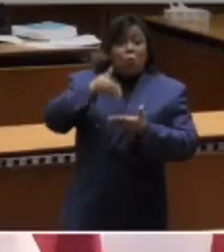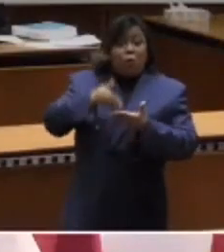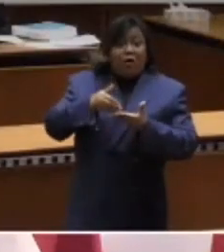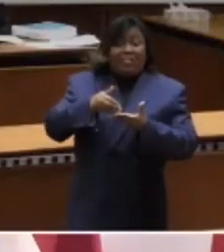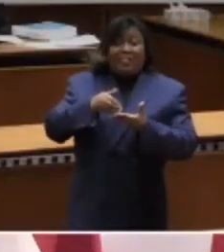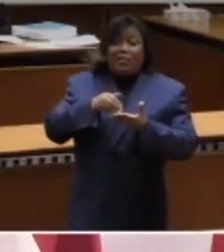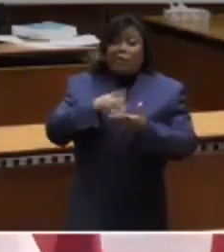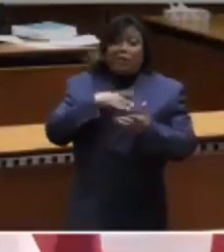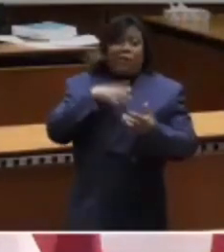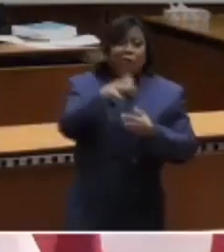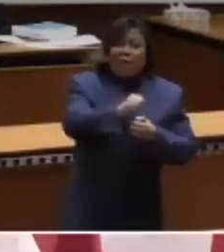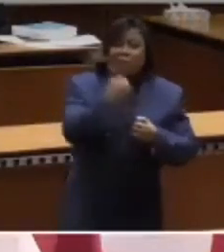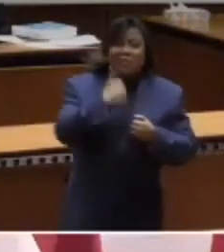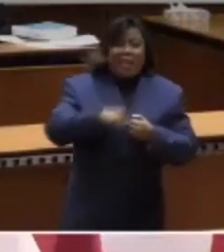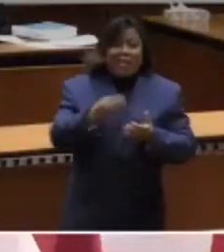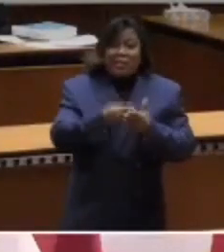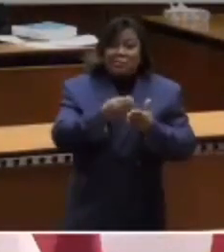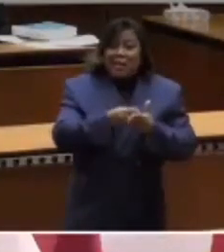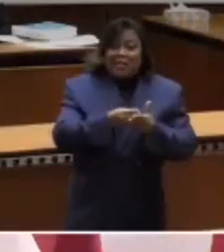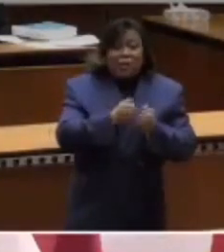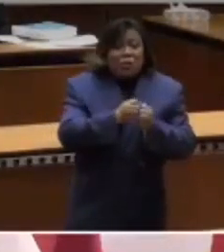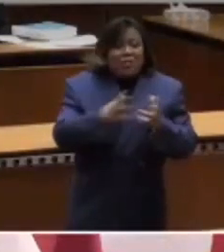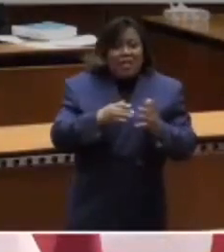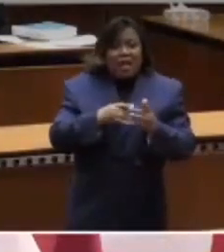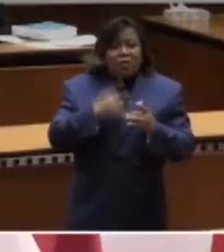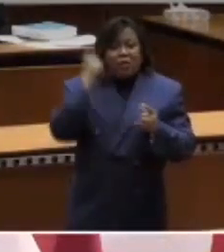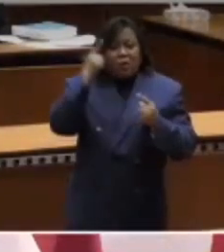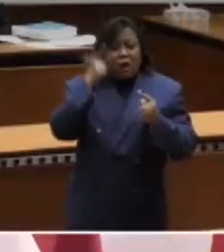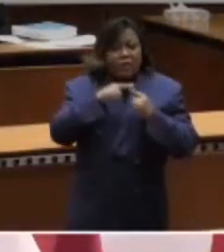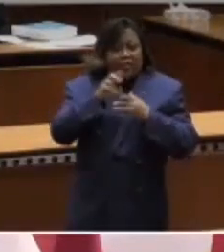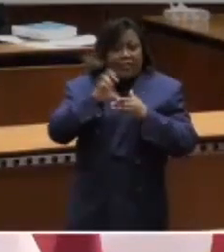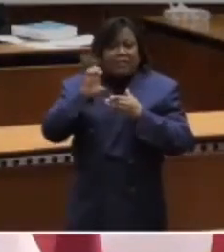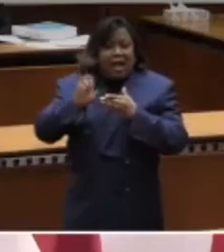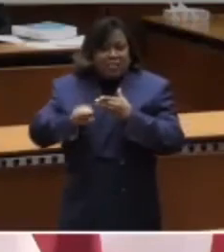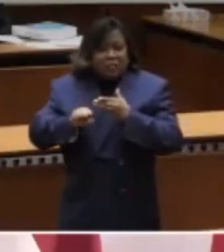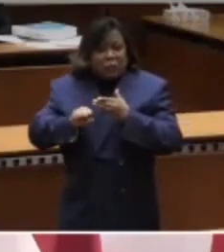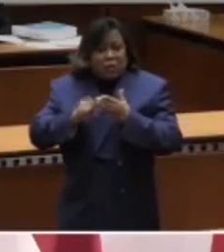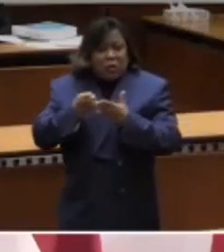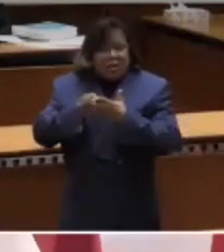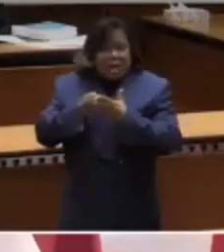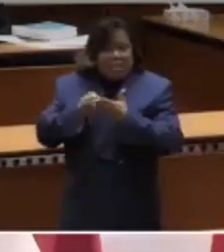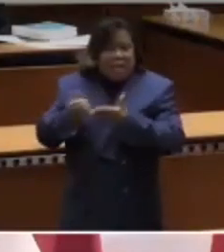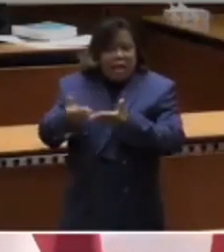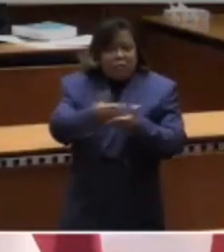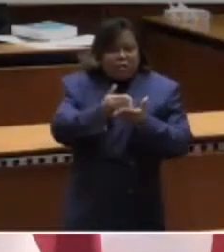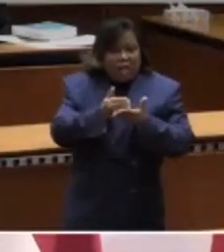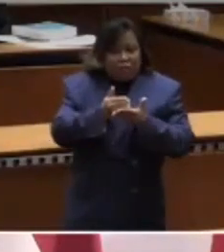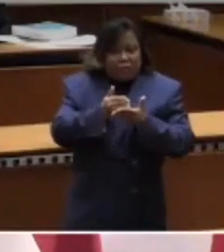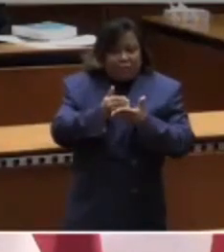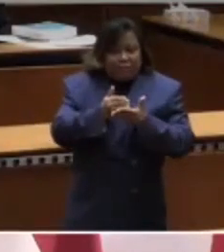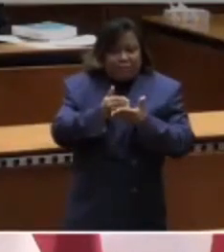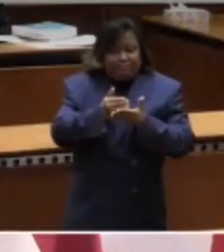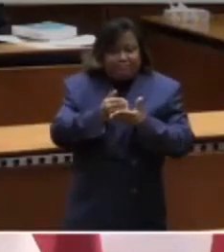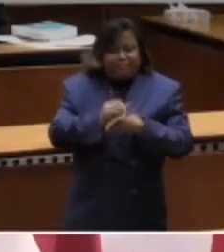avoided grabbing for any revenue source without regard to the consequences on economic recovery.